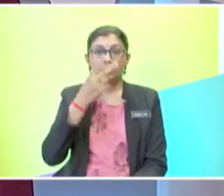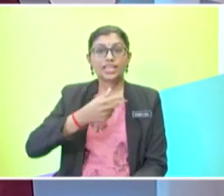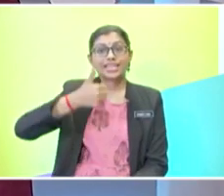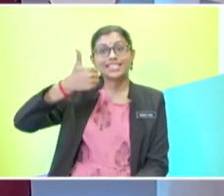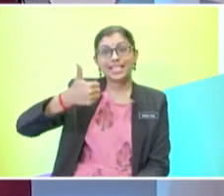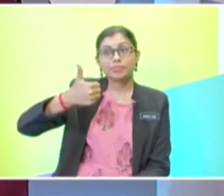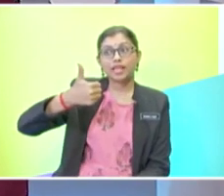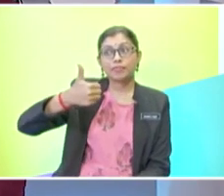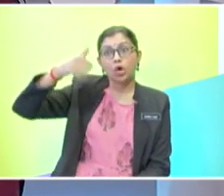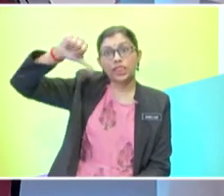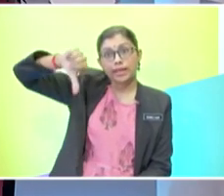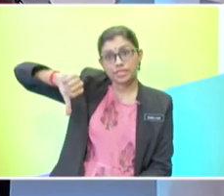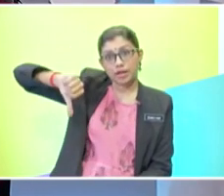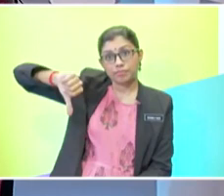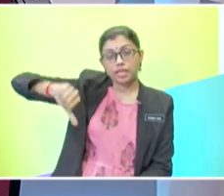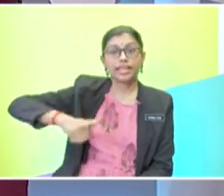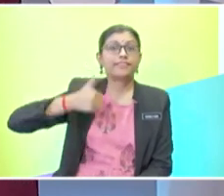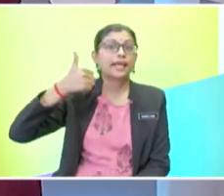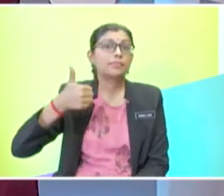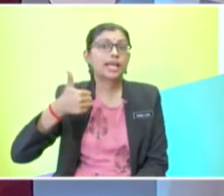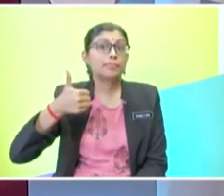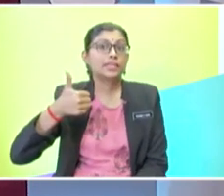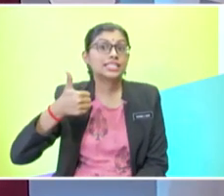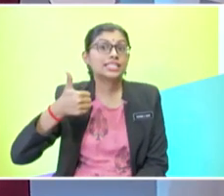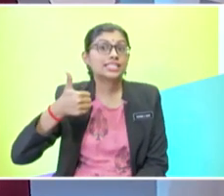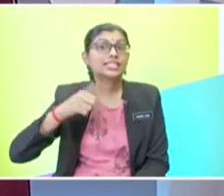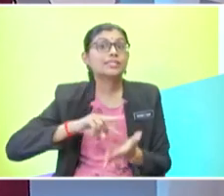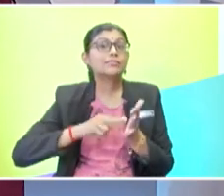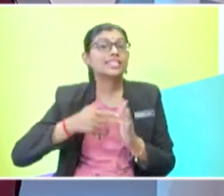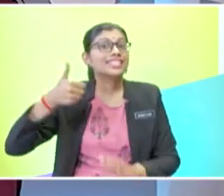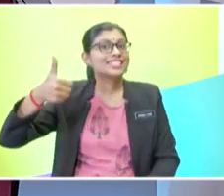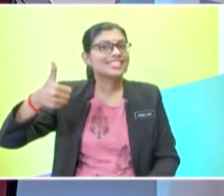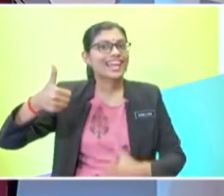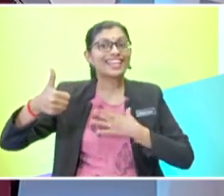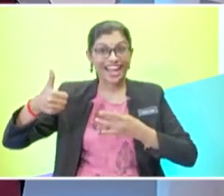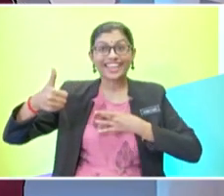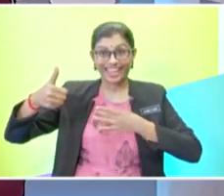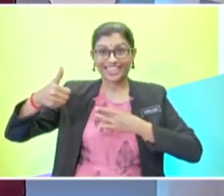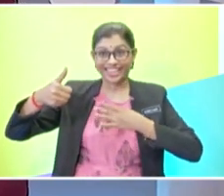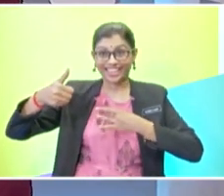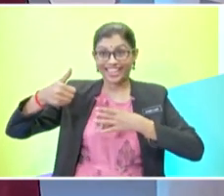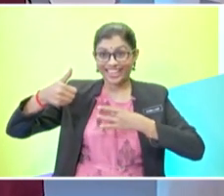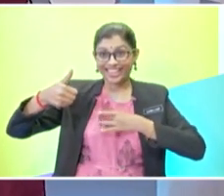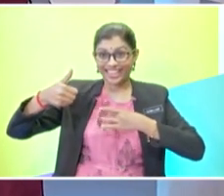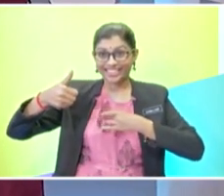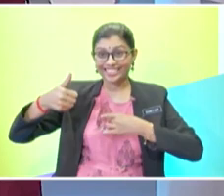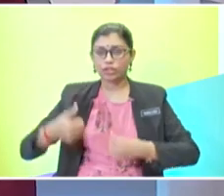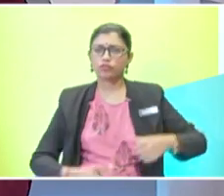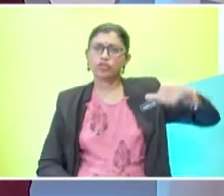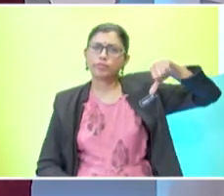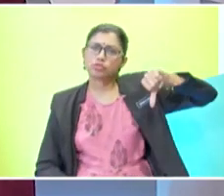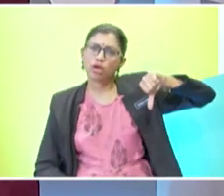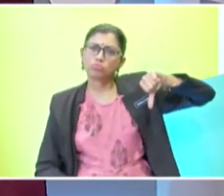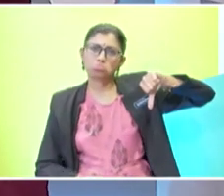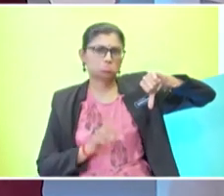down. Okay, if it's a thumbs up, mm-hmm. then it means you like it. Okay. If it's a thumbs down, mm-hmm. it